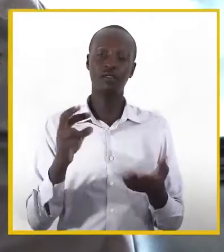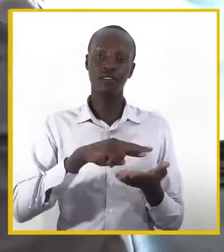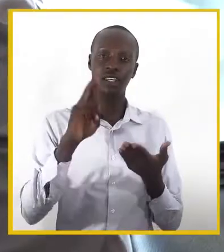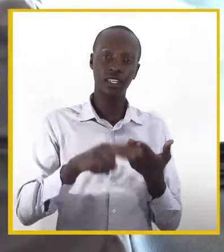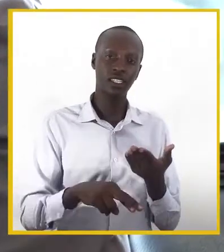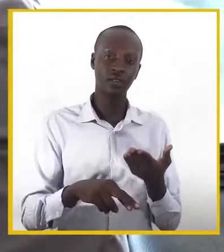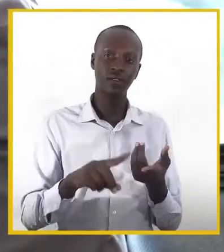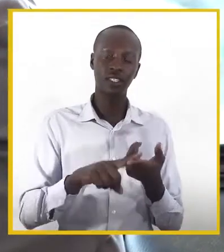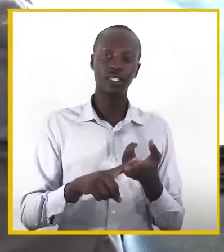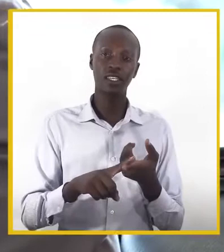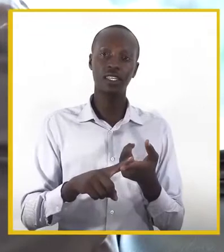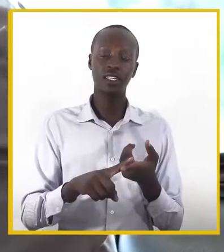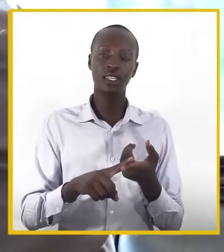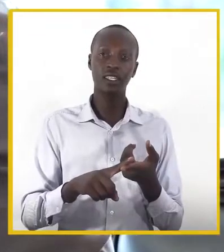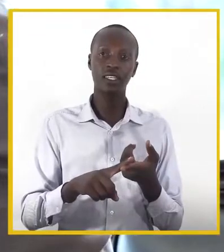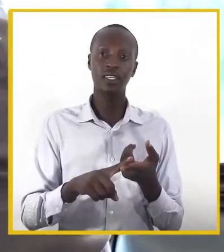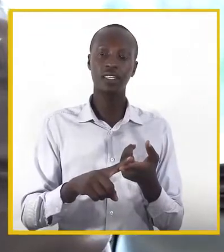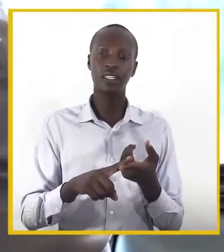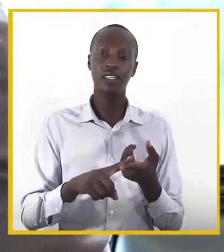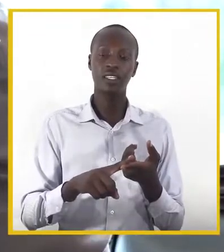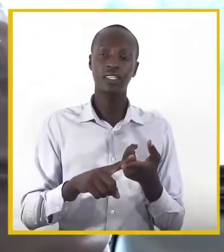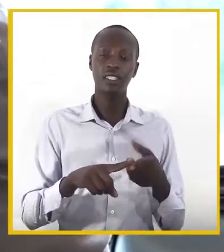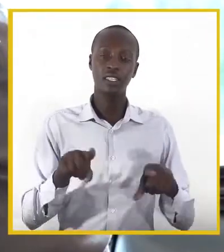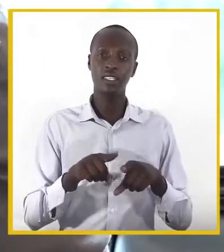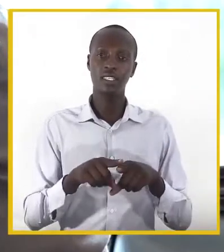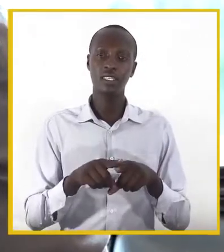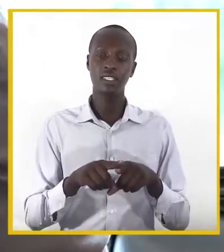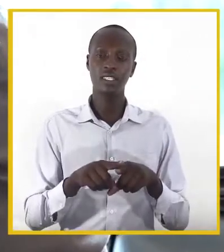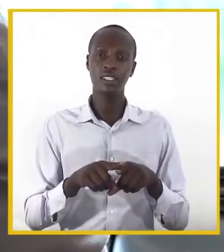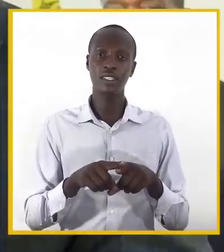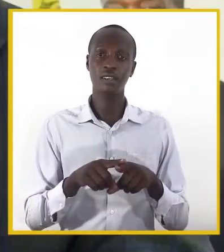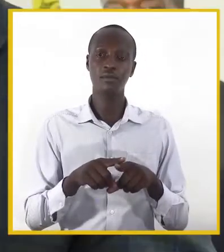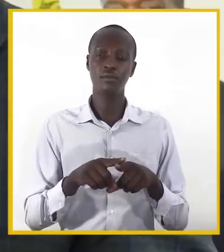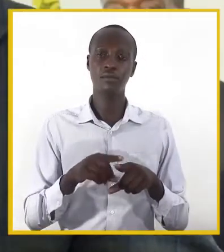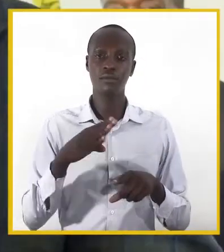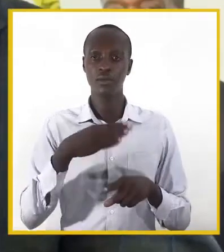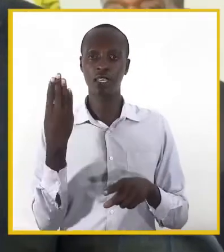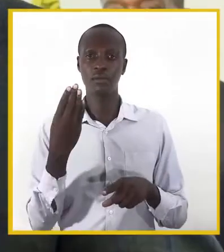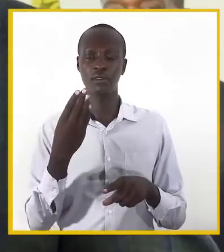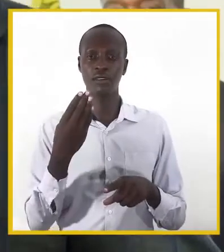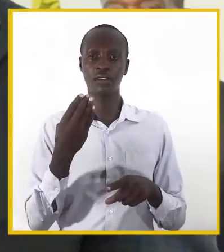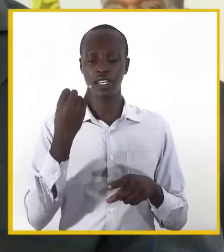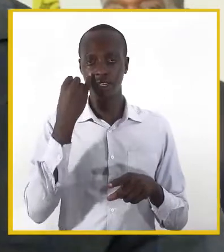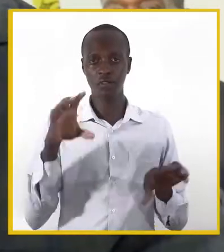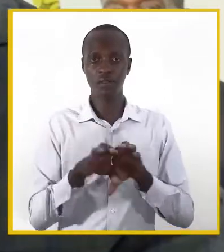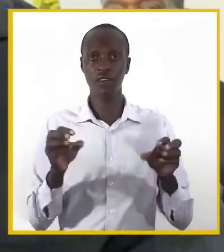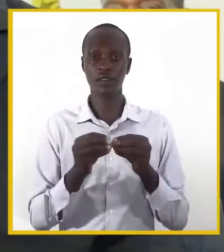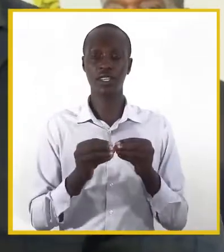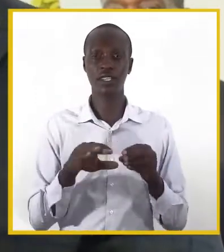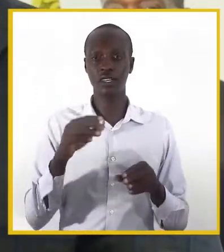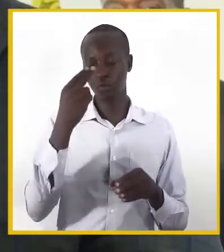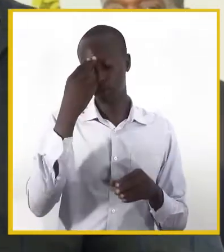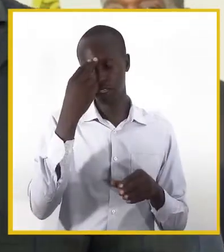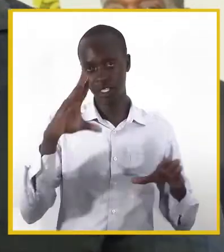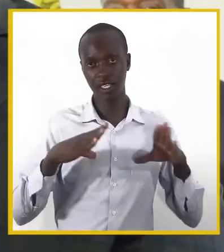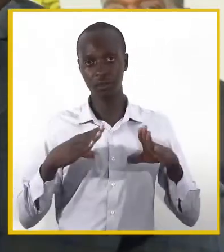attained if we build a culture of achieving results even against all odds. As a therapy, you play a very important role